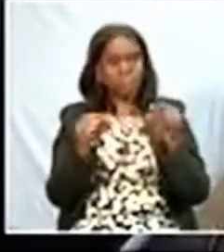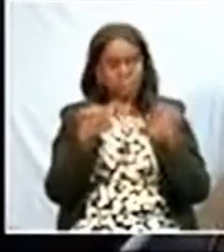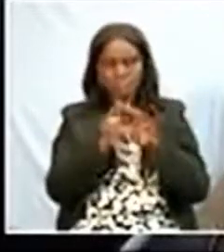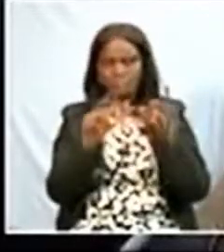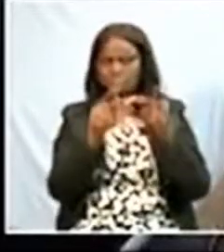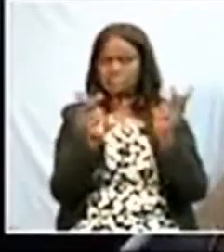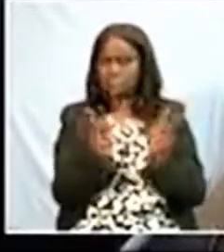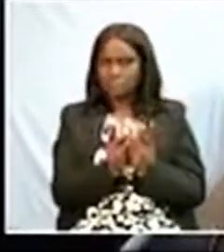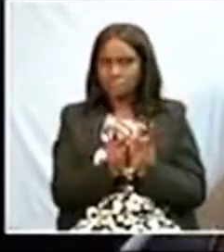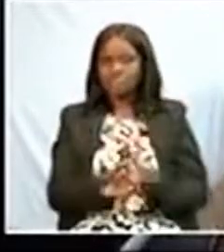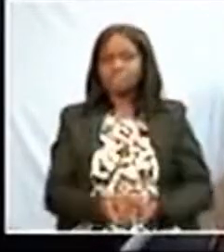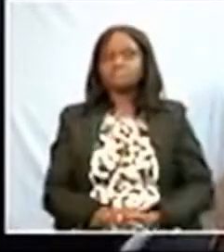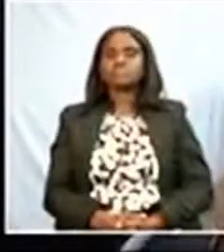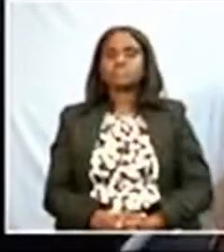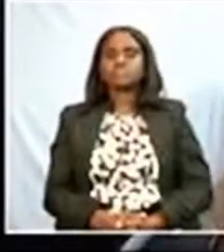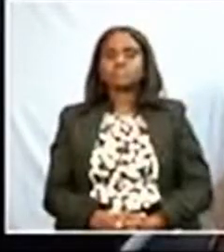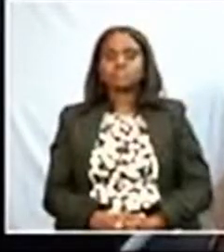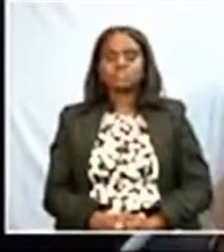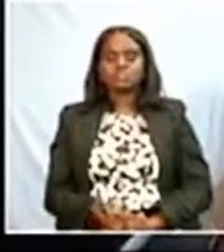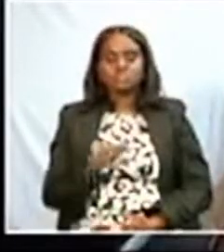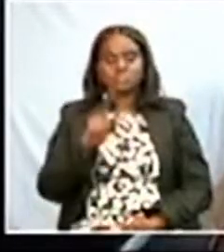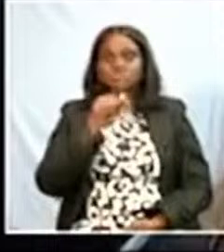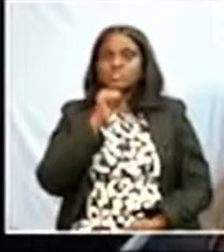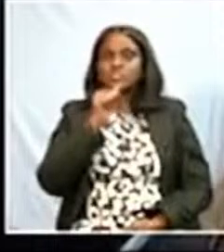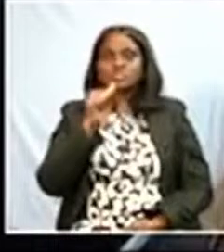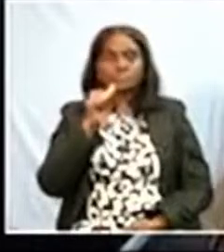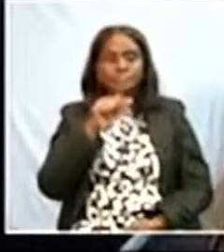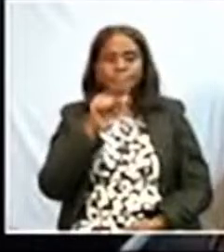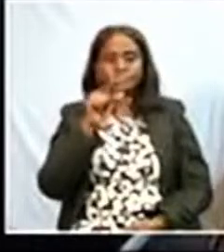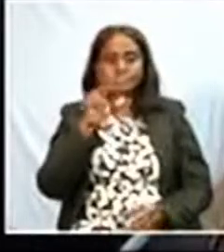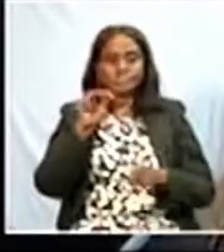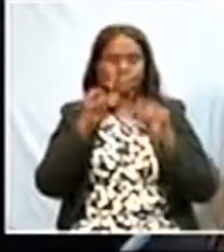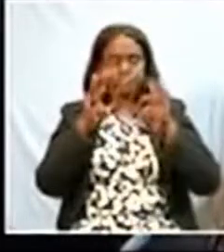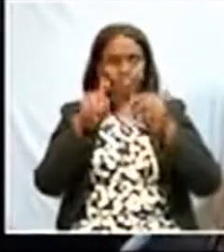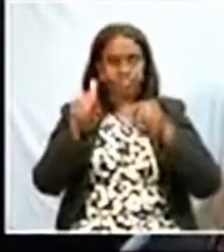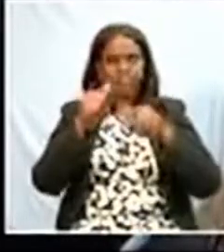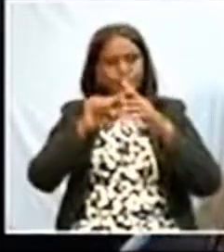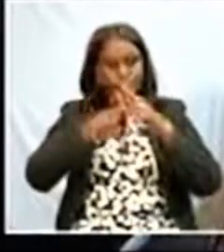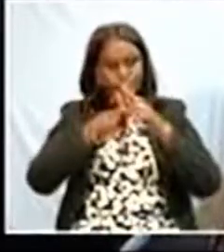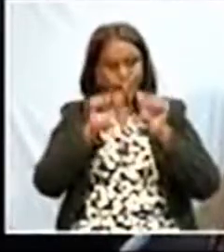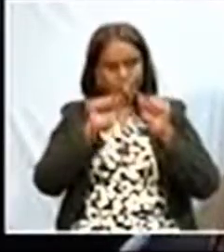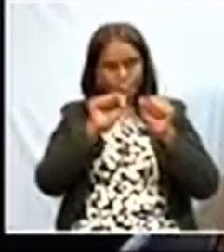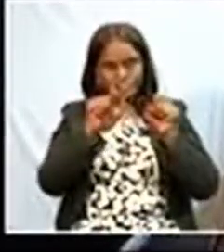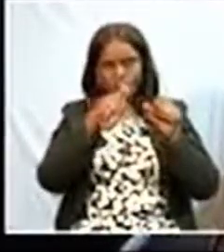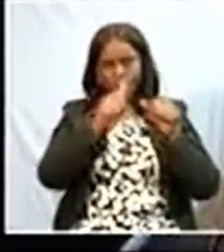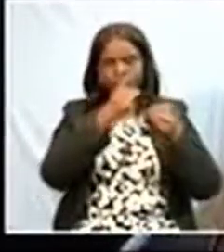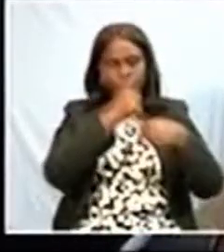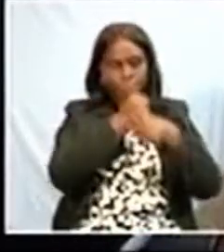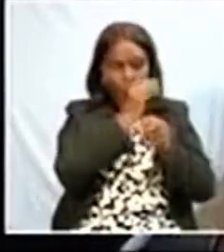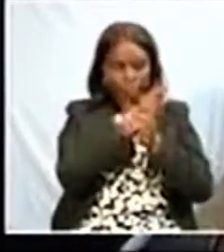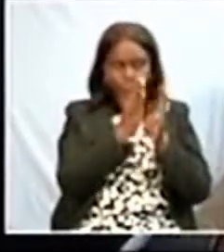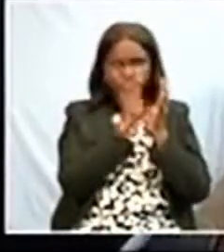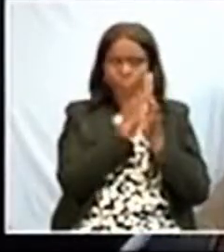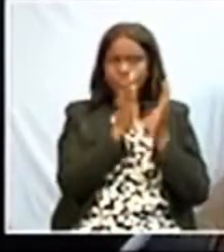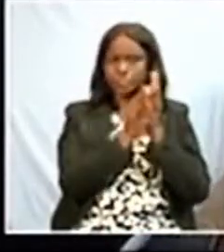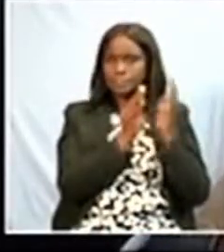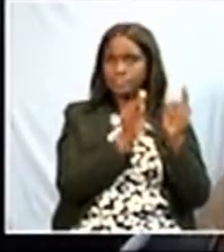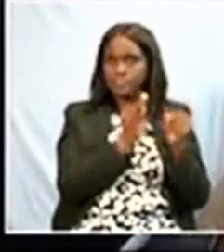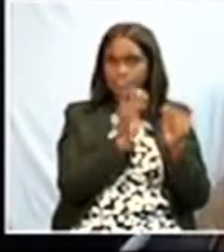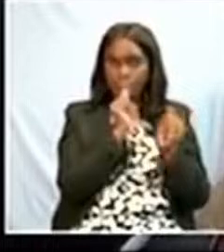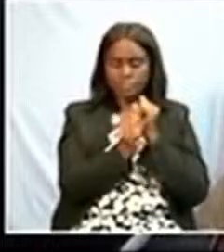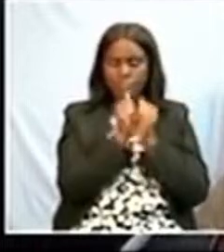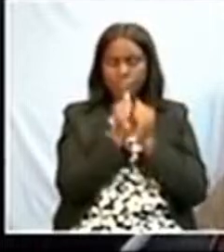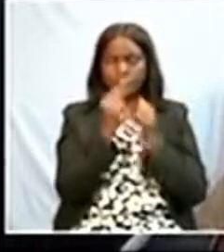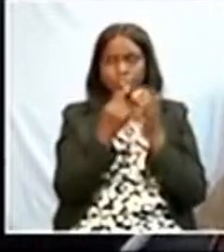site? Since he could not, there's no way a contractor would start setting out a building